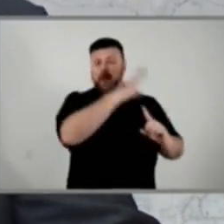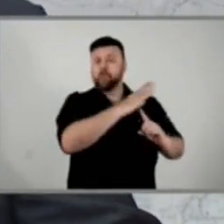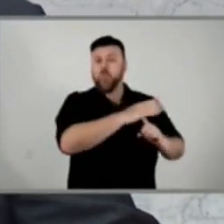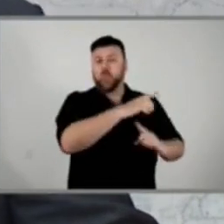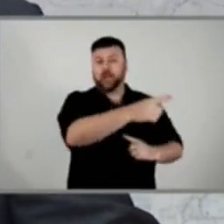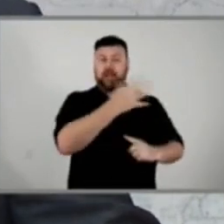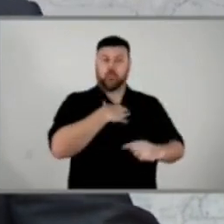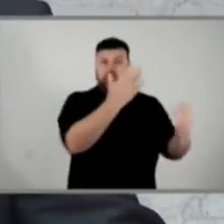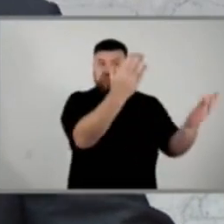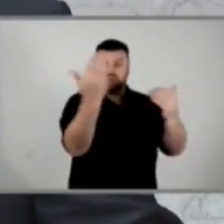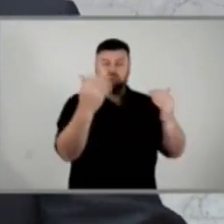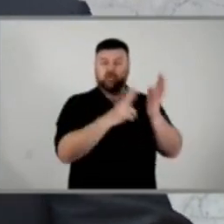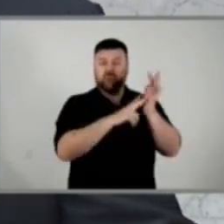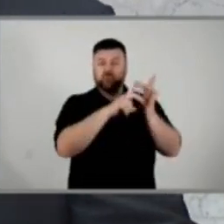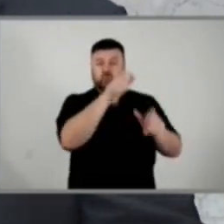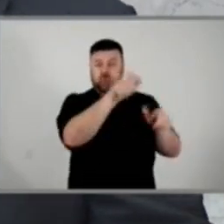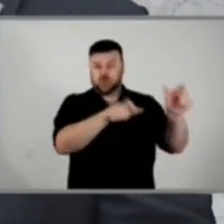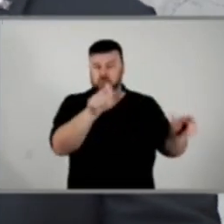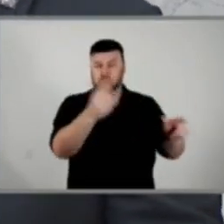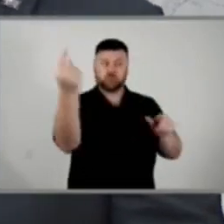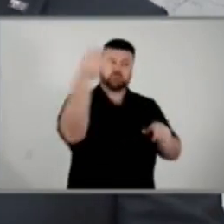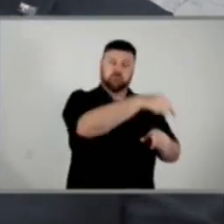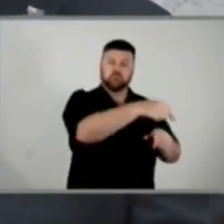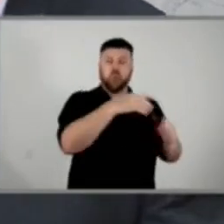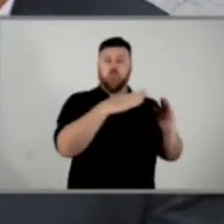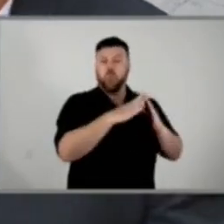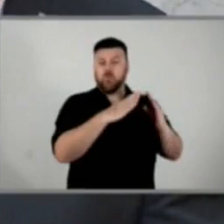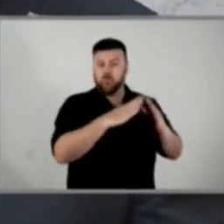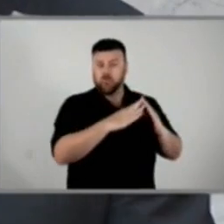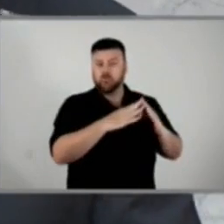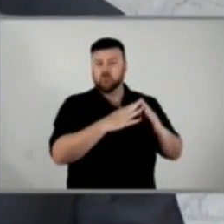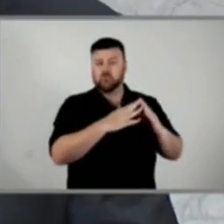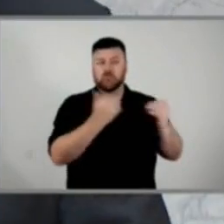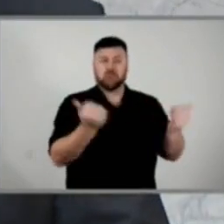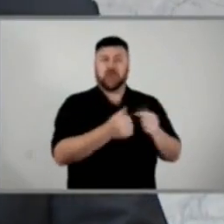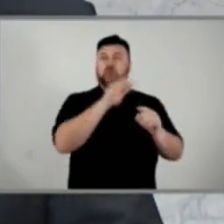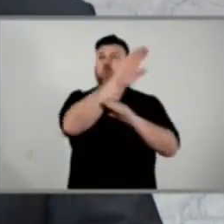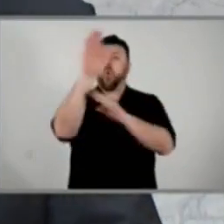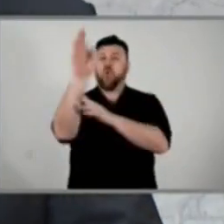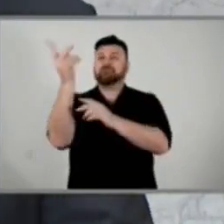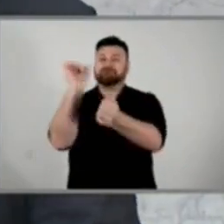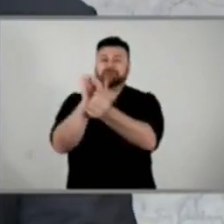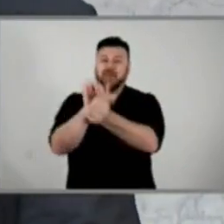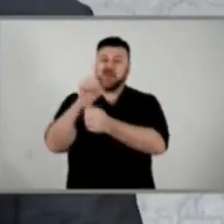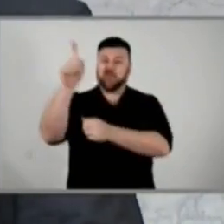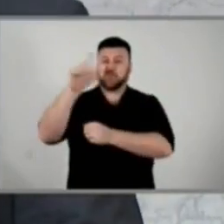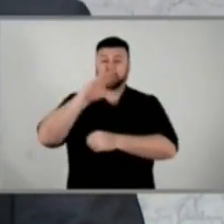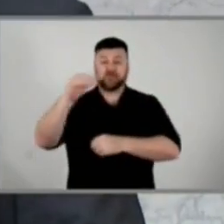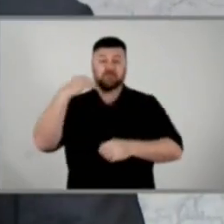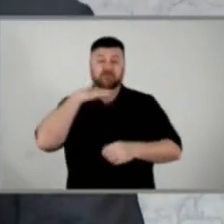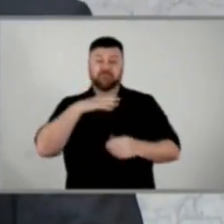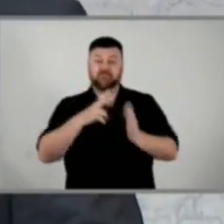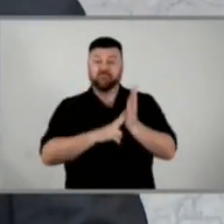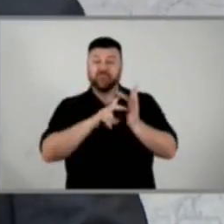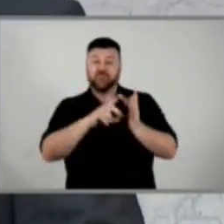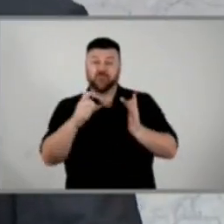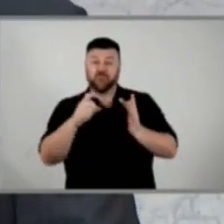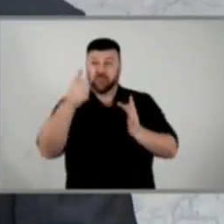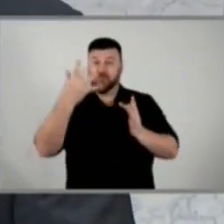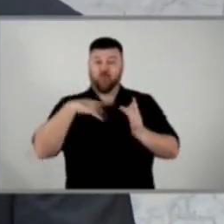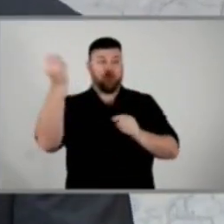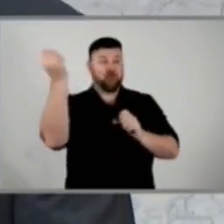home. Victorians are overseas. Many of those who are seeking to come back from around the world are from Victoria, and the ability to come